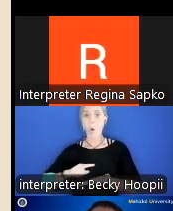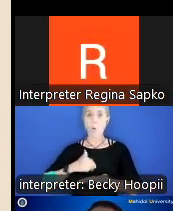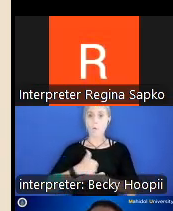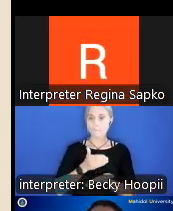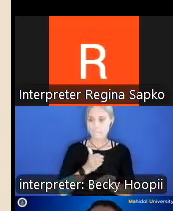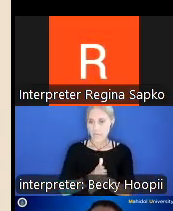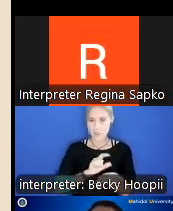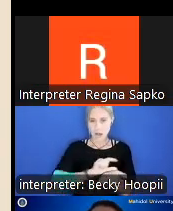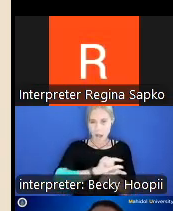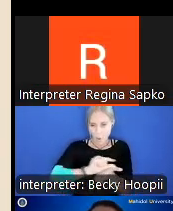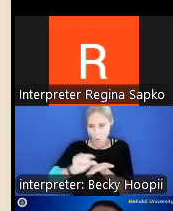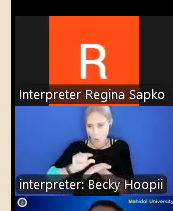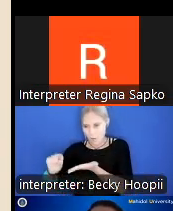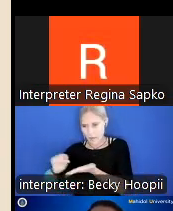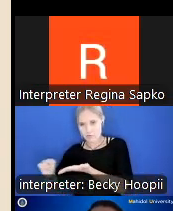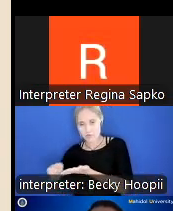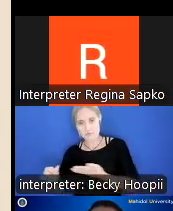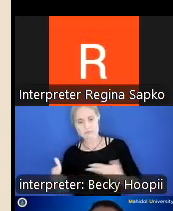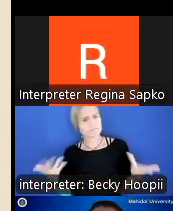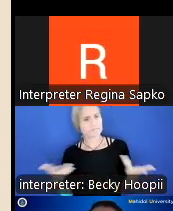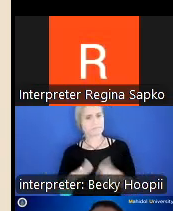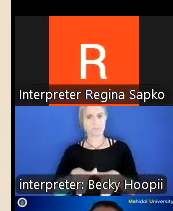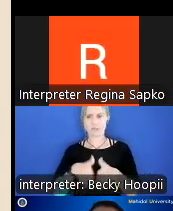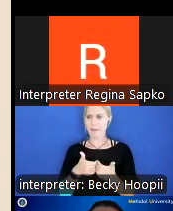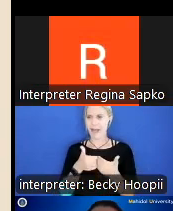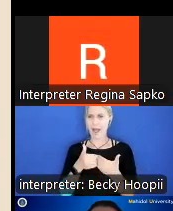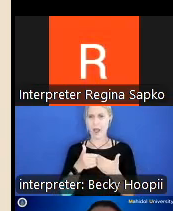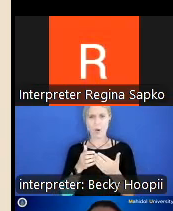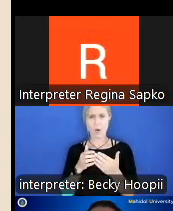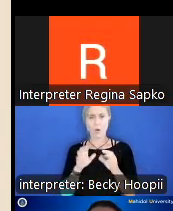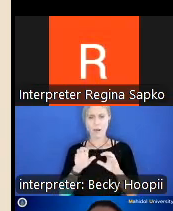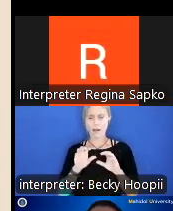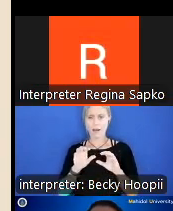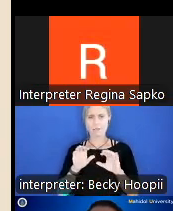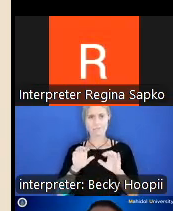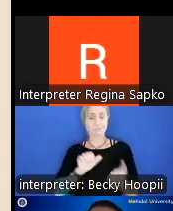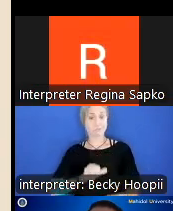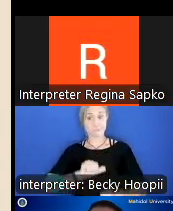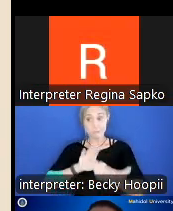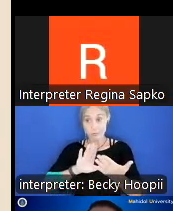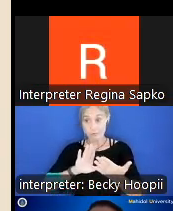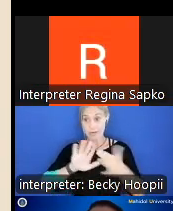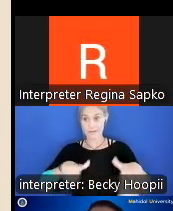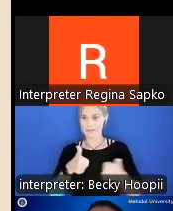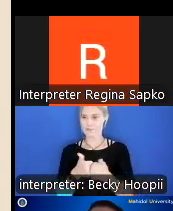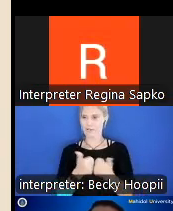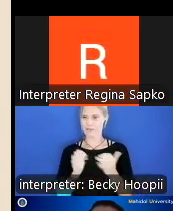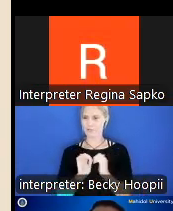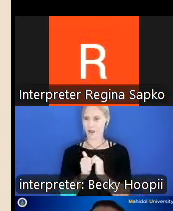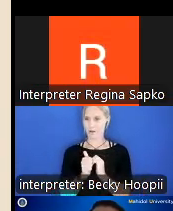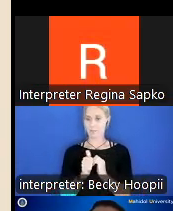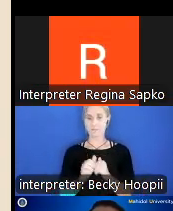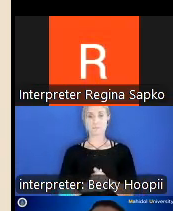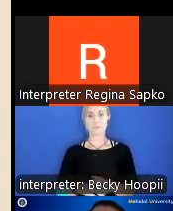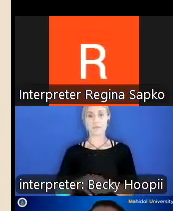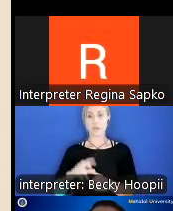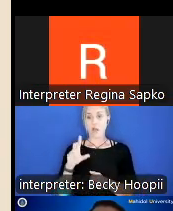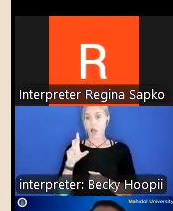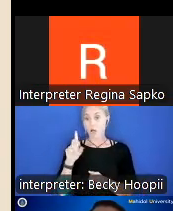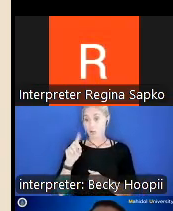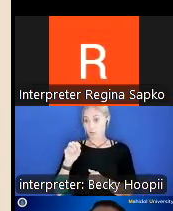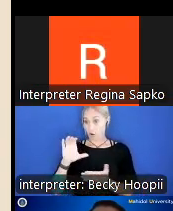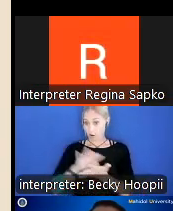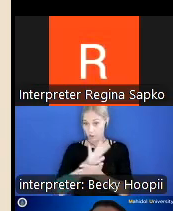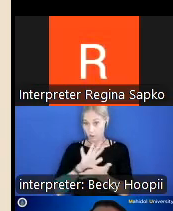Well, how to address that challenge? the document show that,